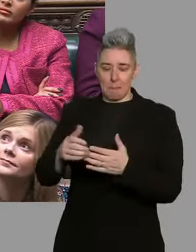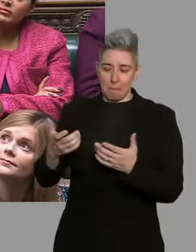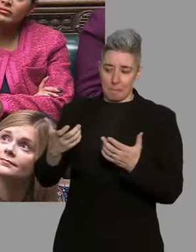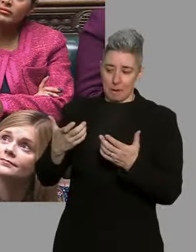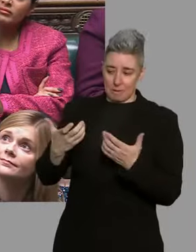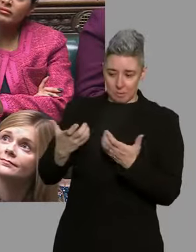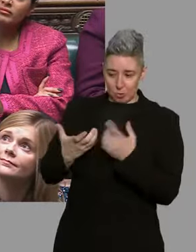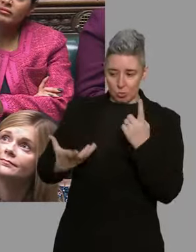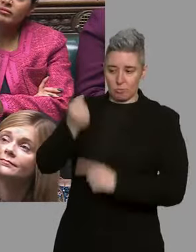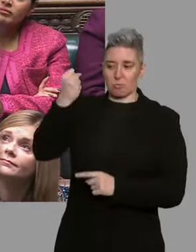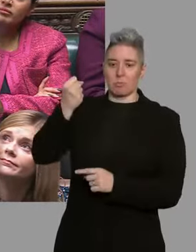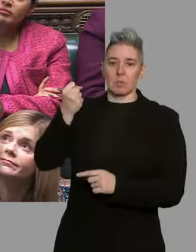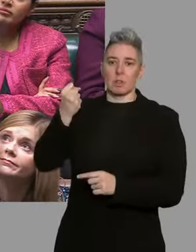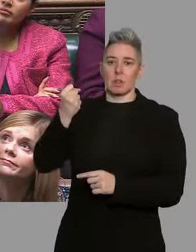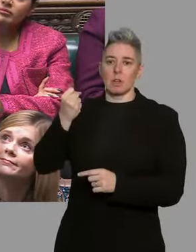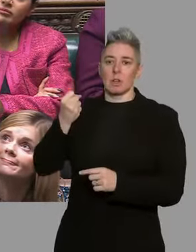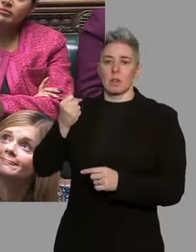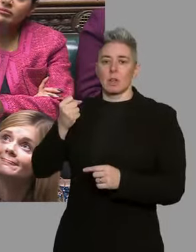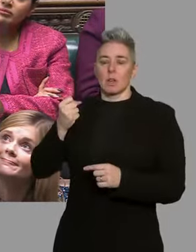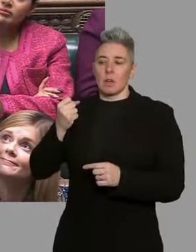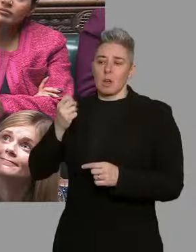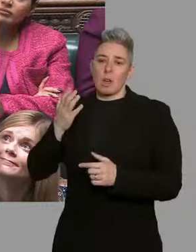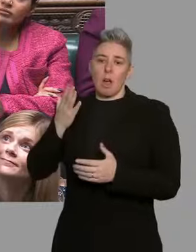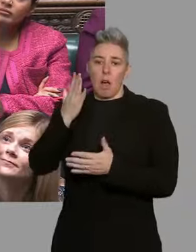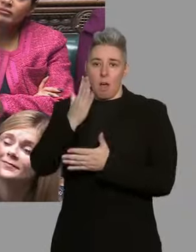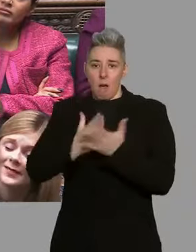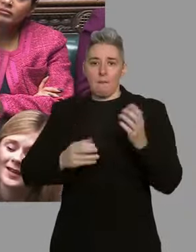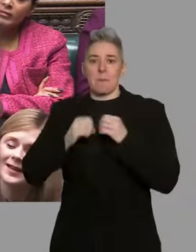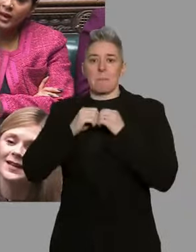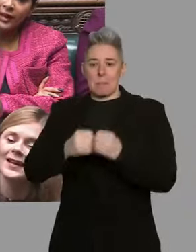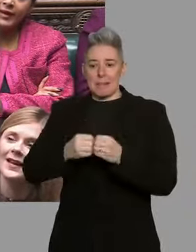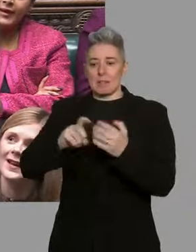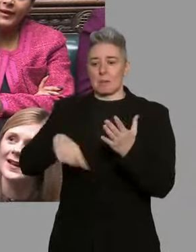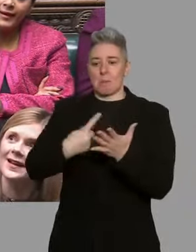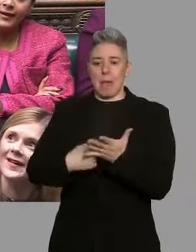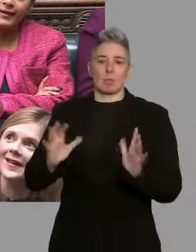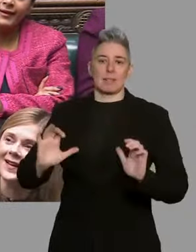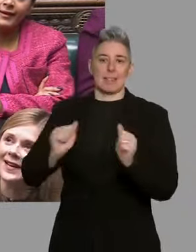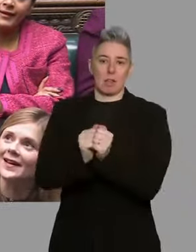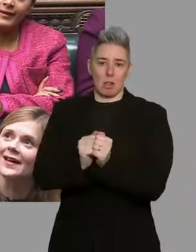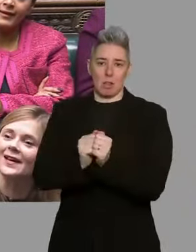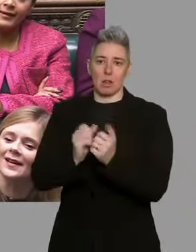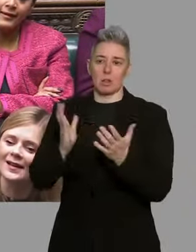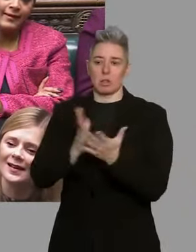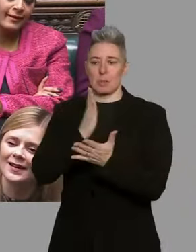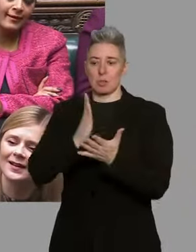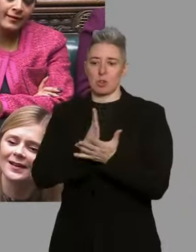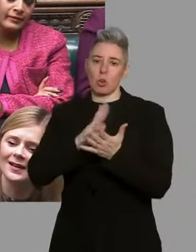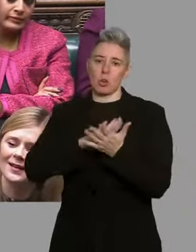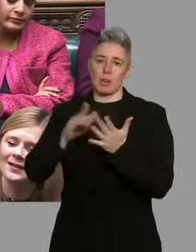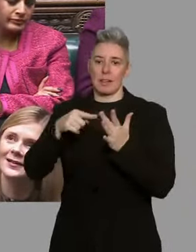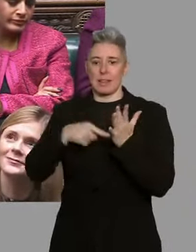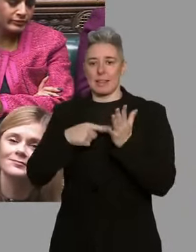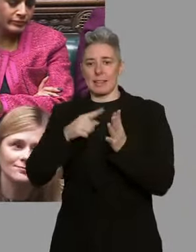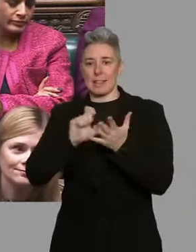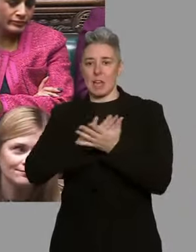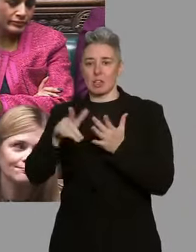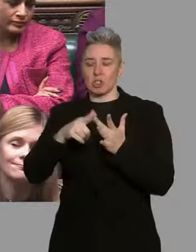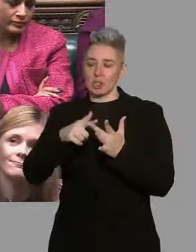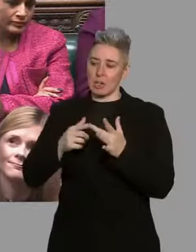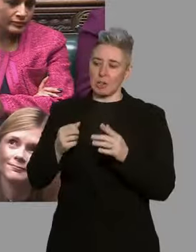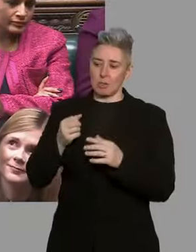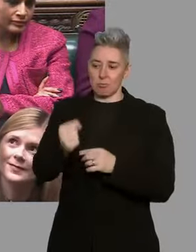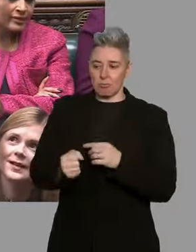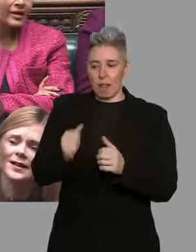£500 million deal to secure the future of the Hitachi rail factory in my constituency. A factory left in